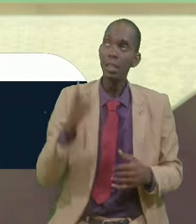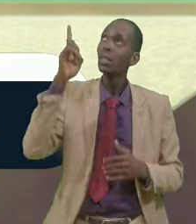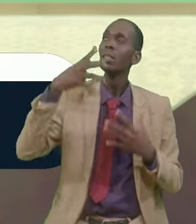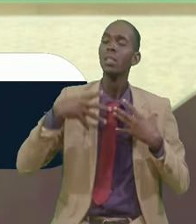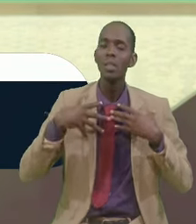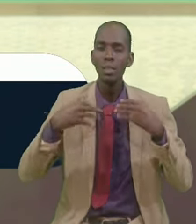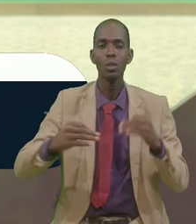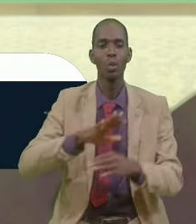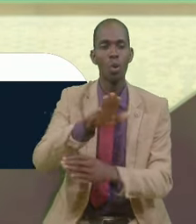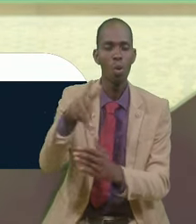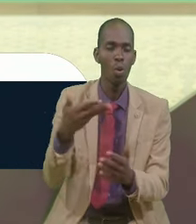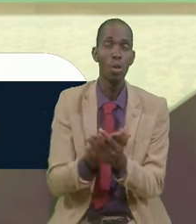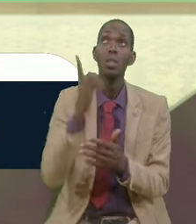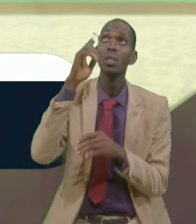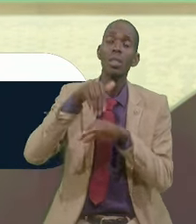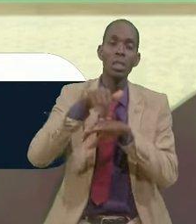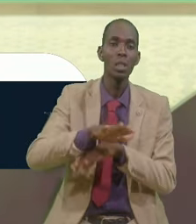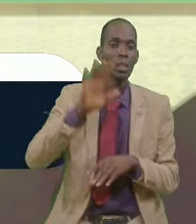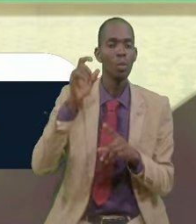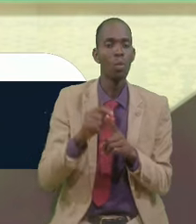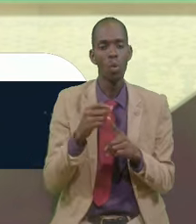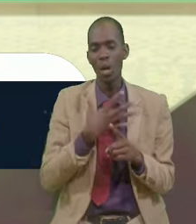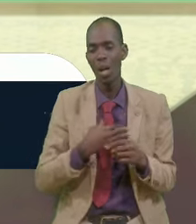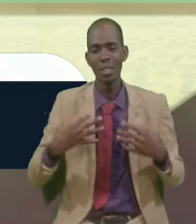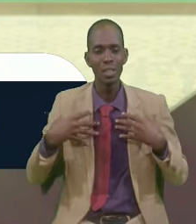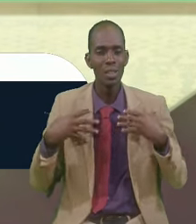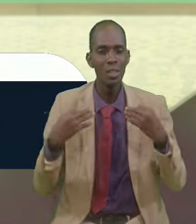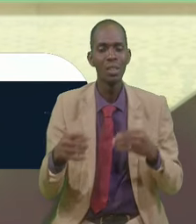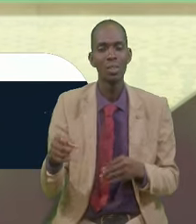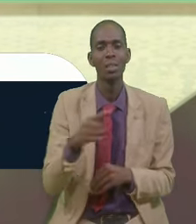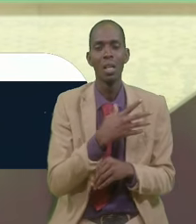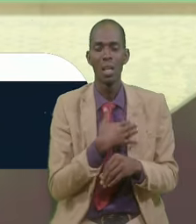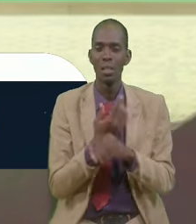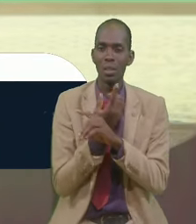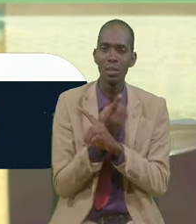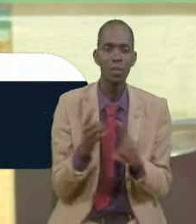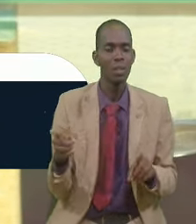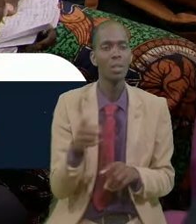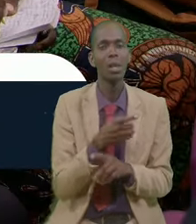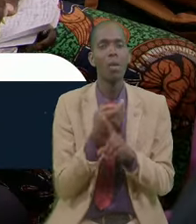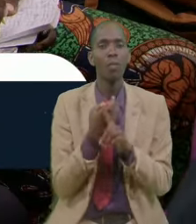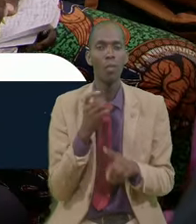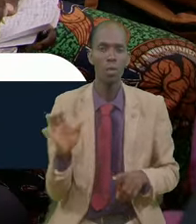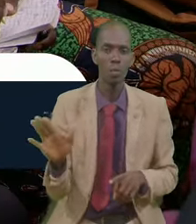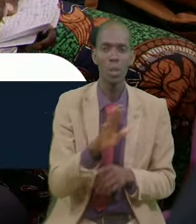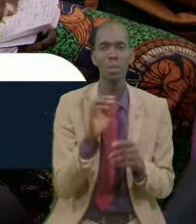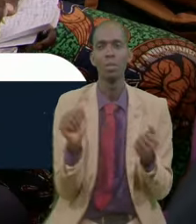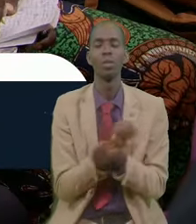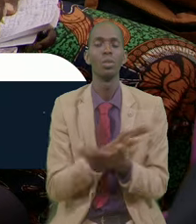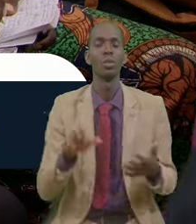He sent his word and healed them and delivered them from their